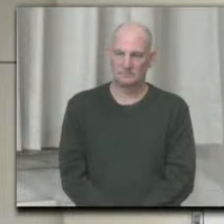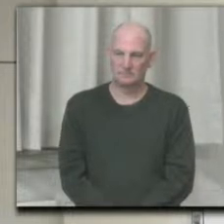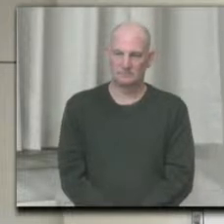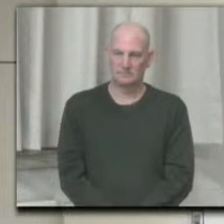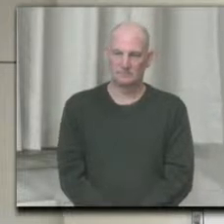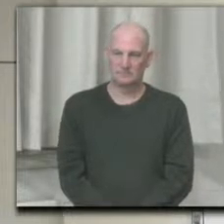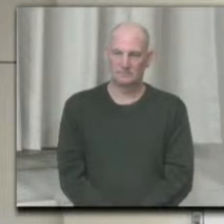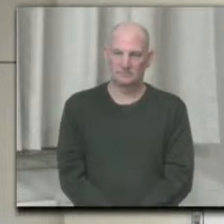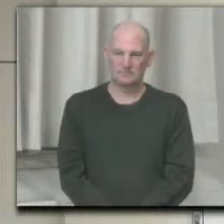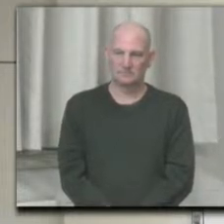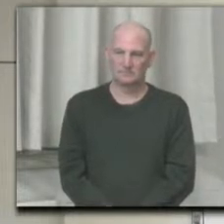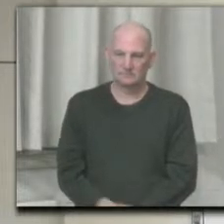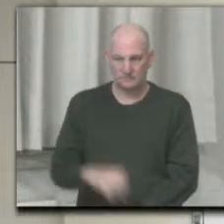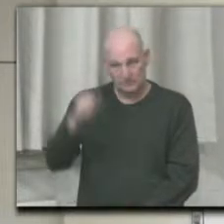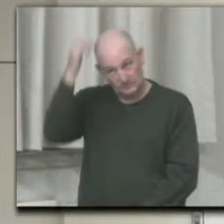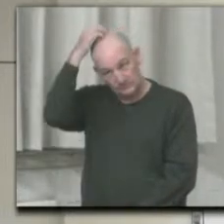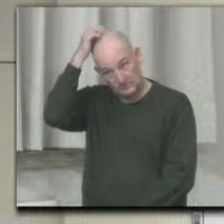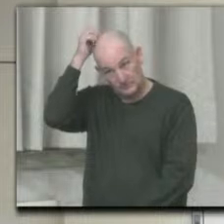That's a lot of change.